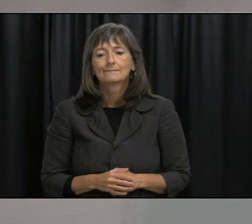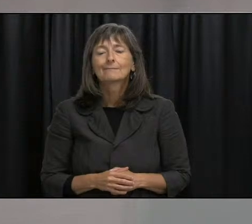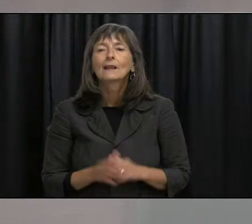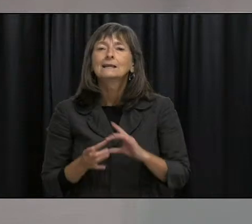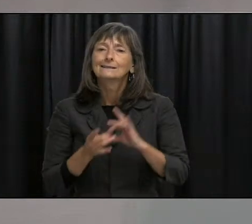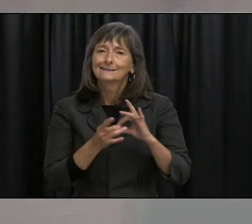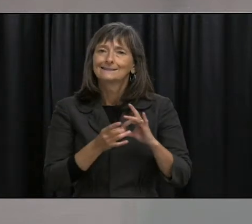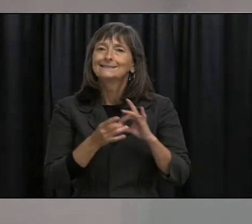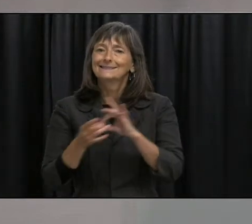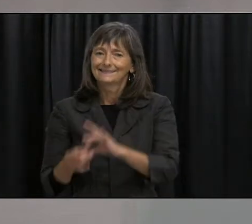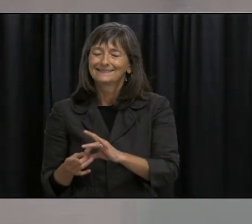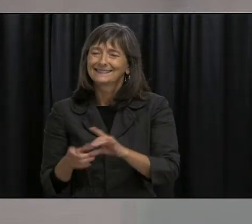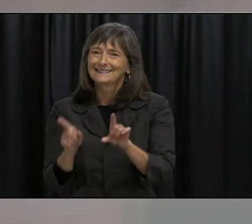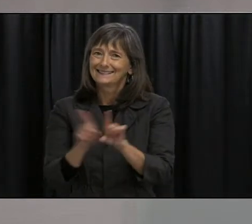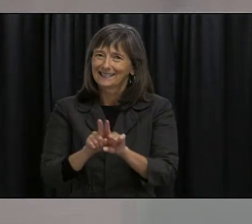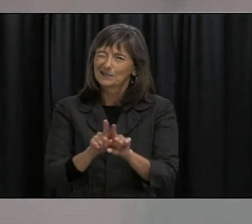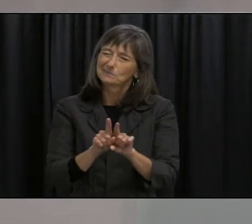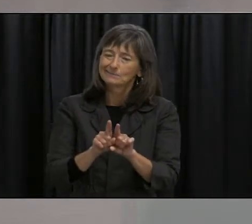question,